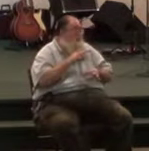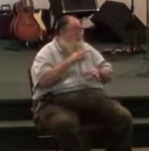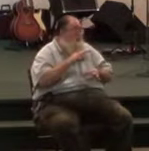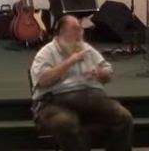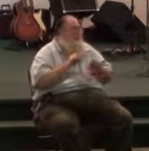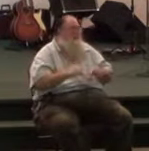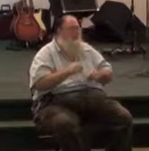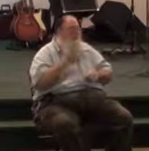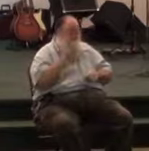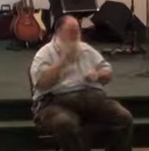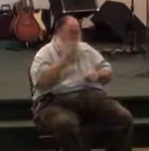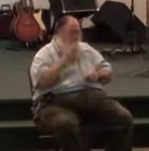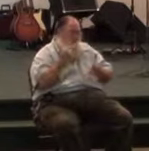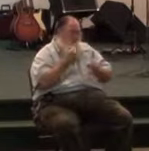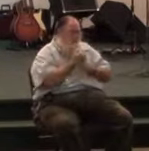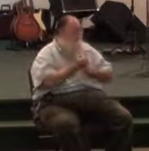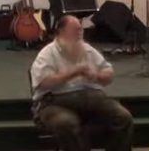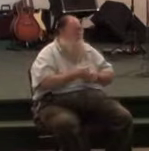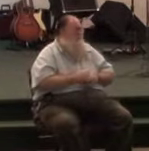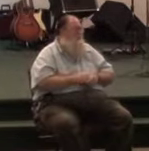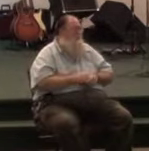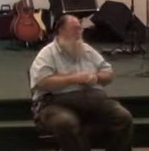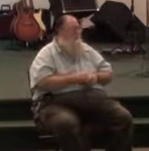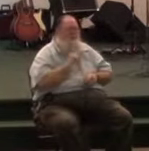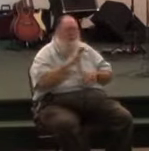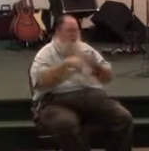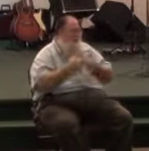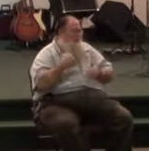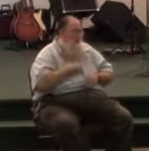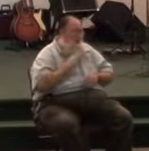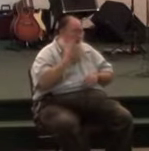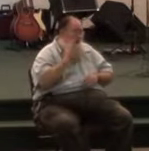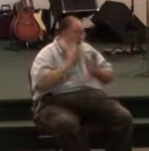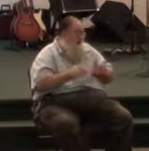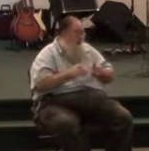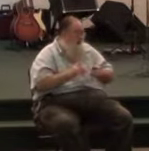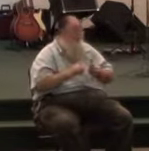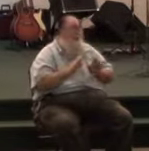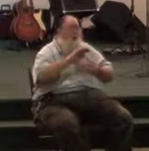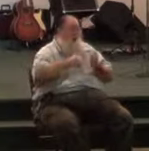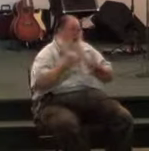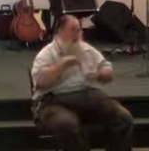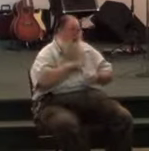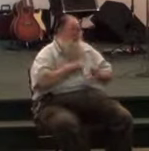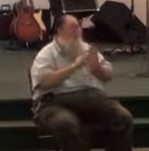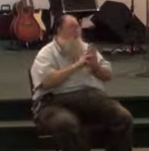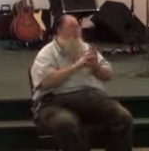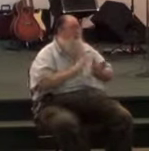people. Not all of us are preachers, but all of us are witnesses. I want us to get that straight in our